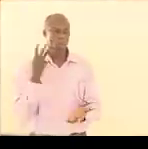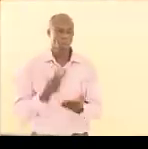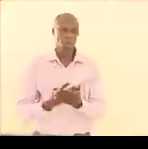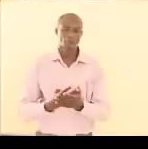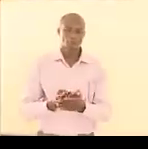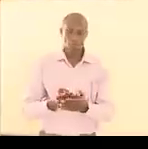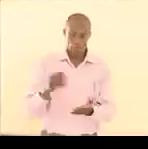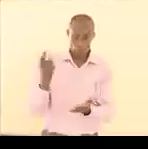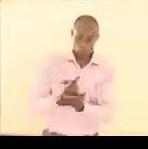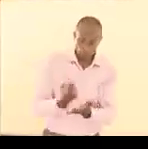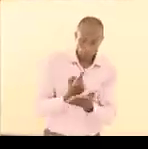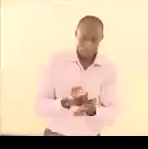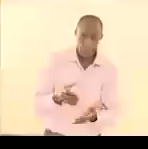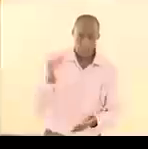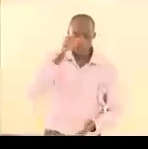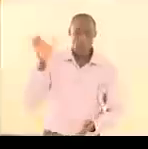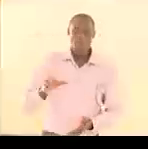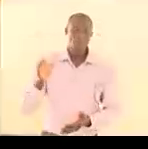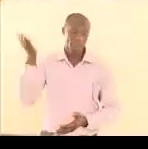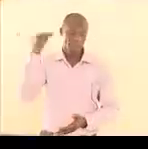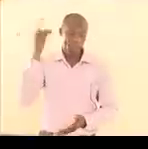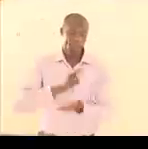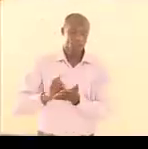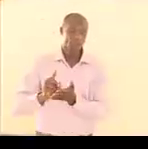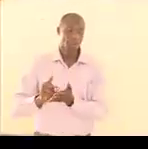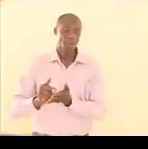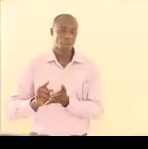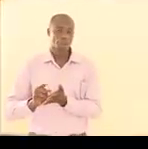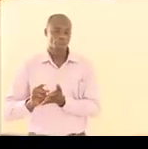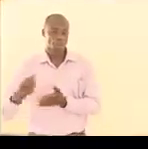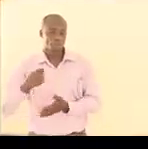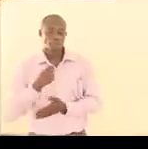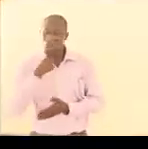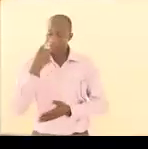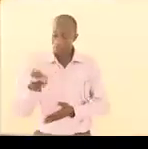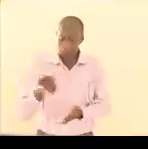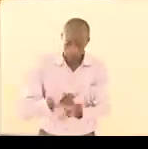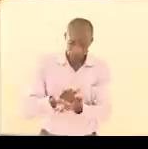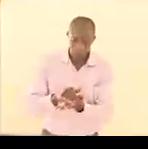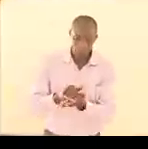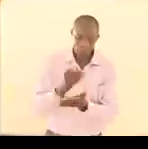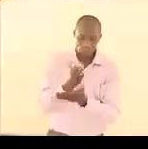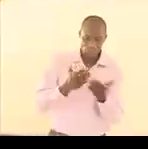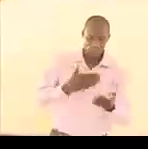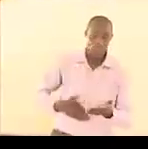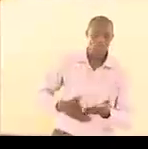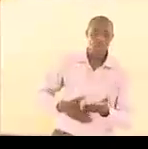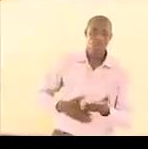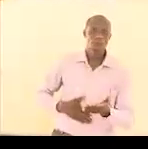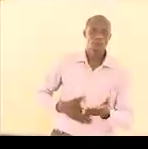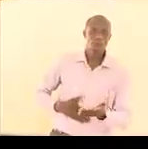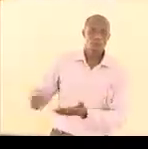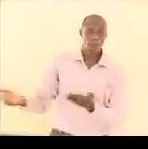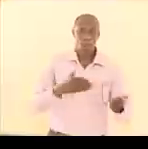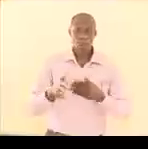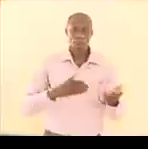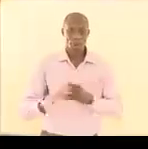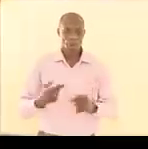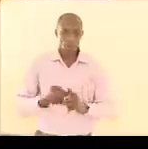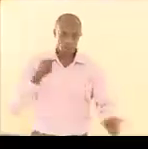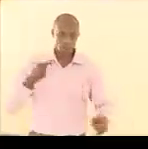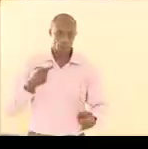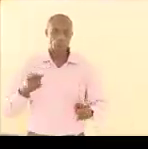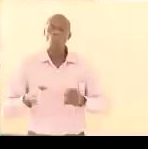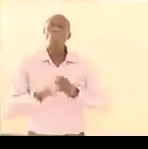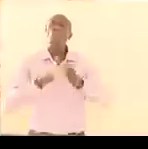We were discussing corruption here a week ago, and we said that somebody raised the issue